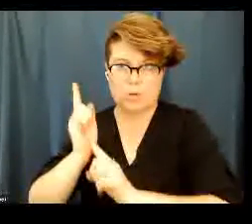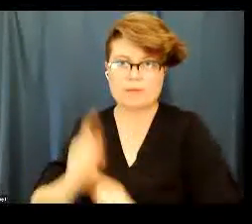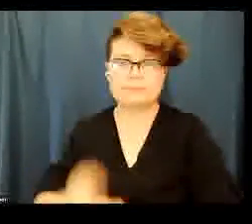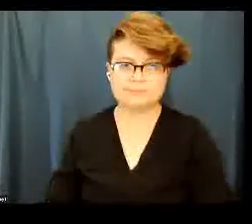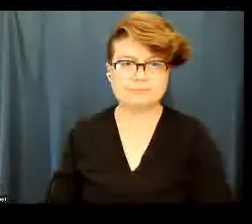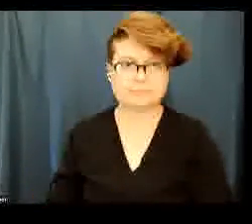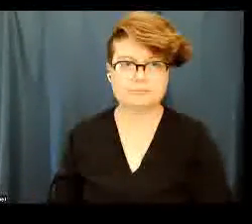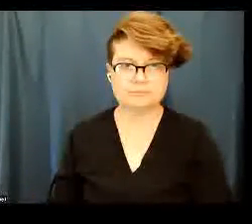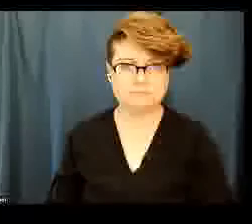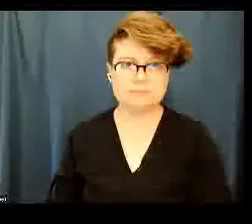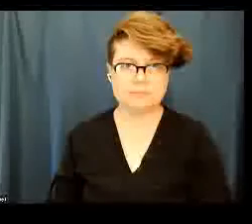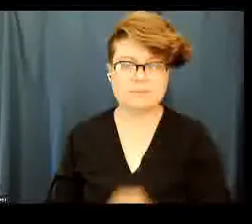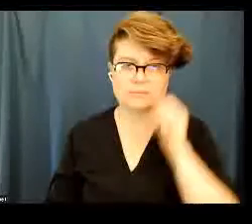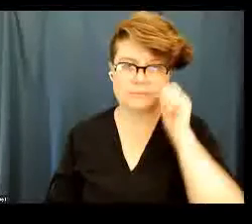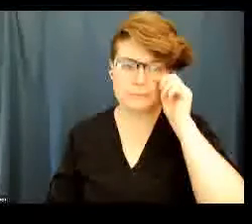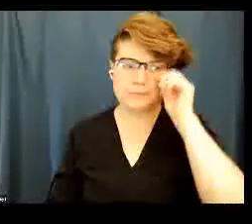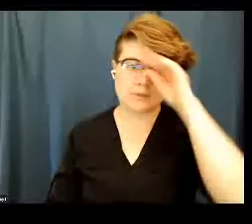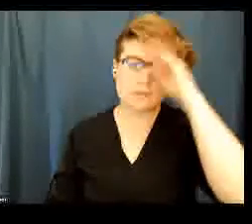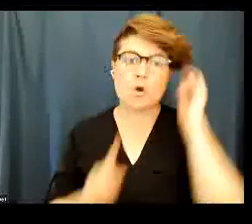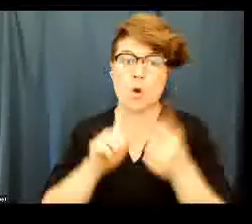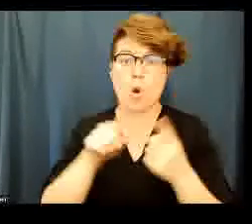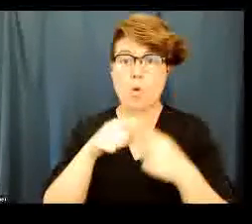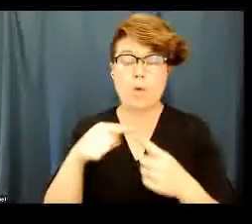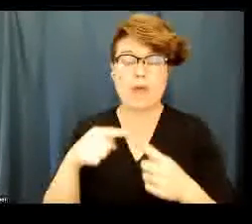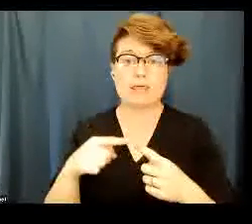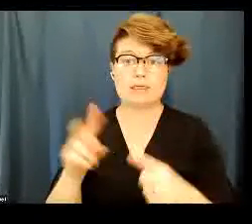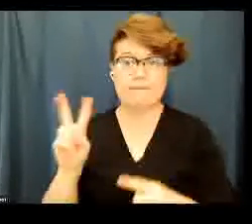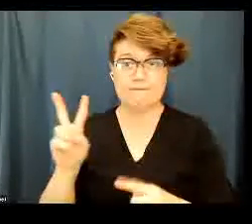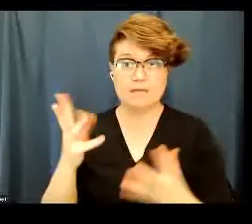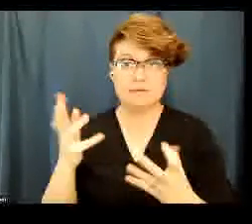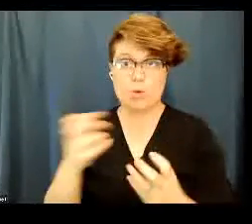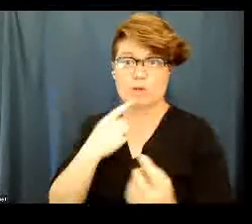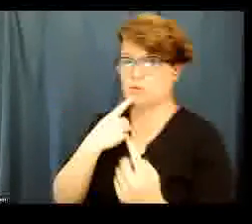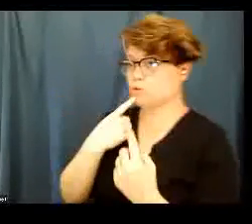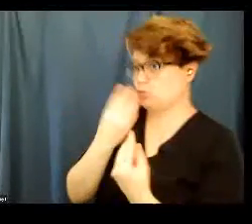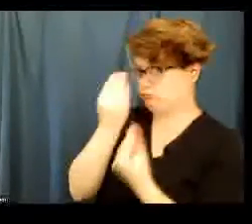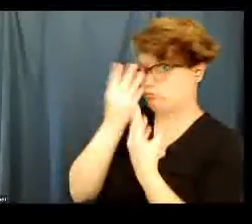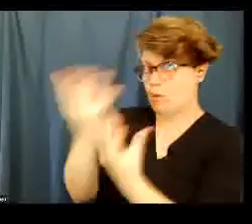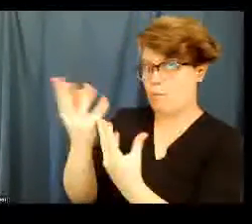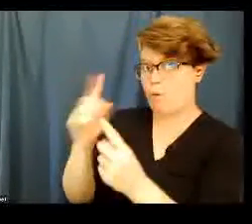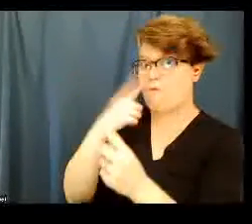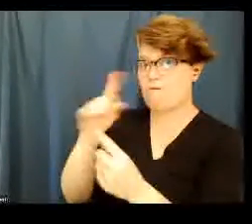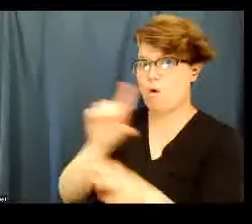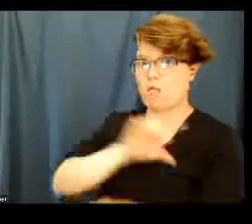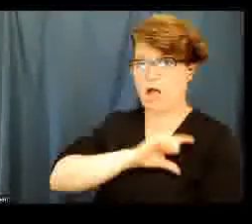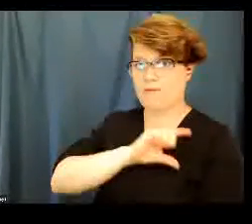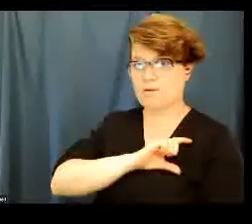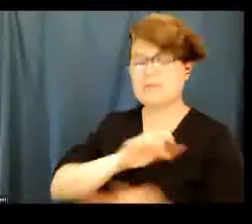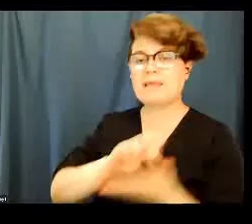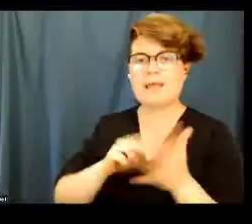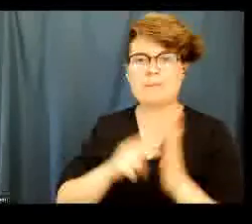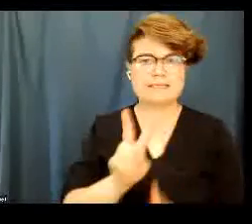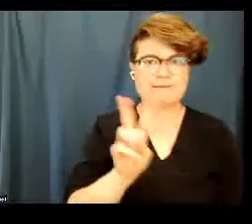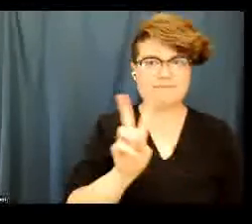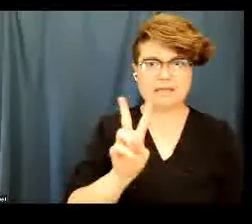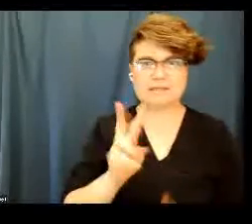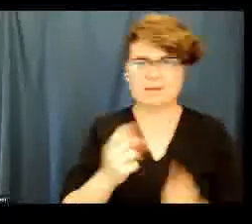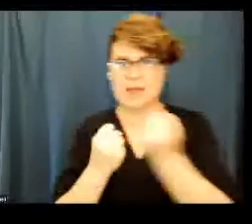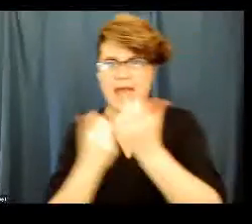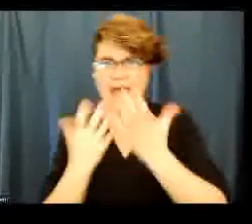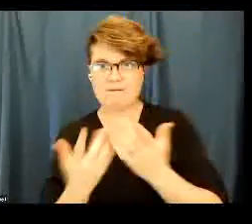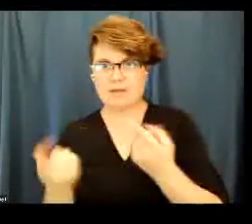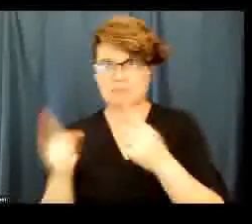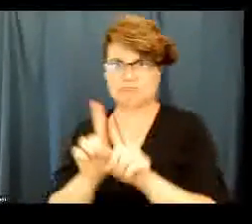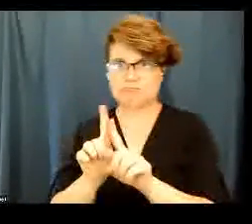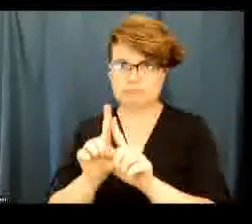then when the victim wants to report to law enforcement, the victim and advocate collaborate to contact law enforcement. So another